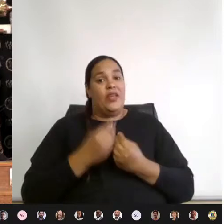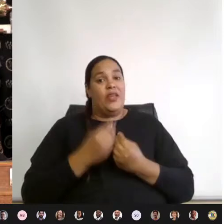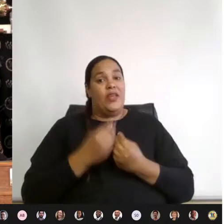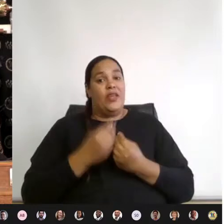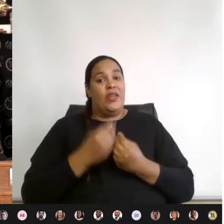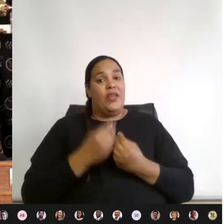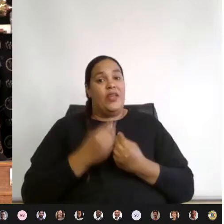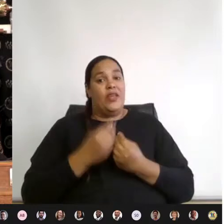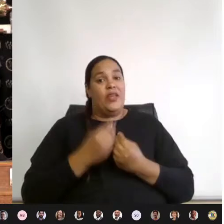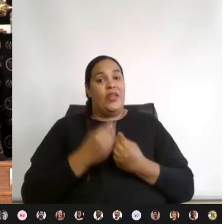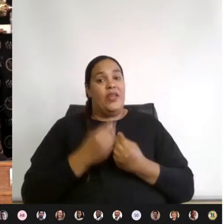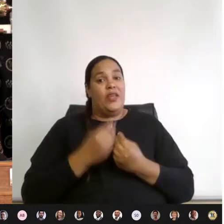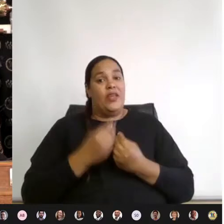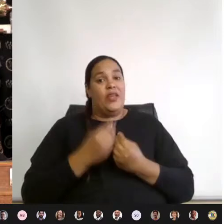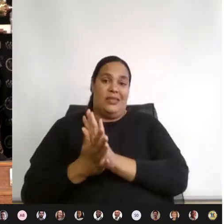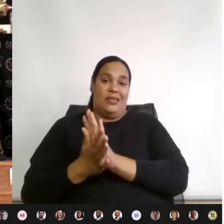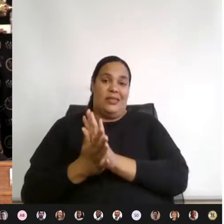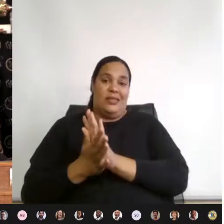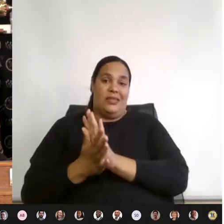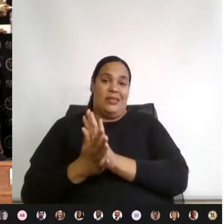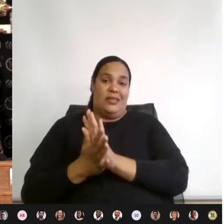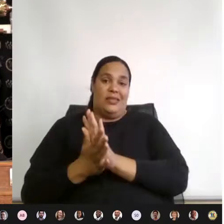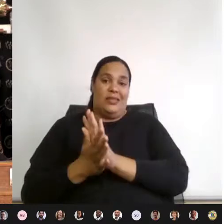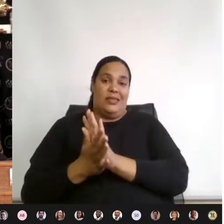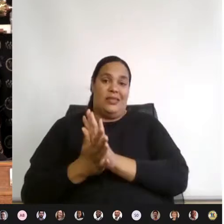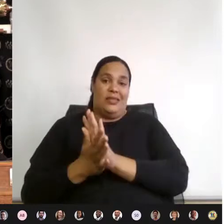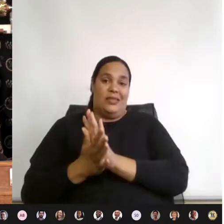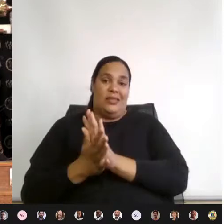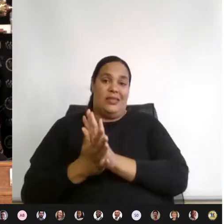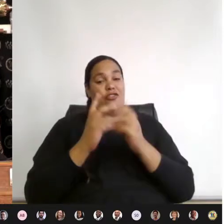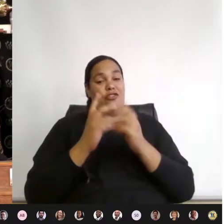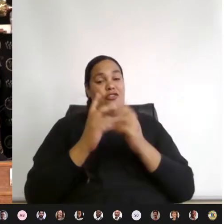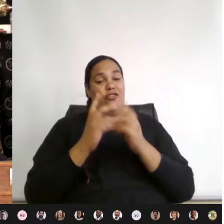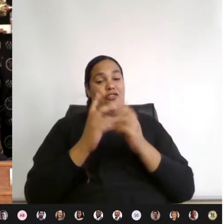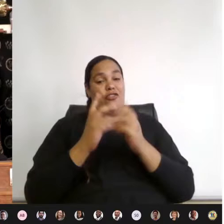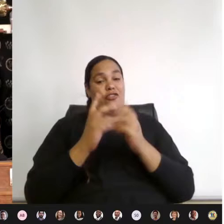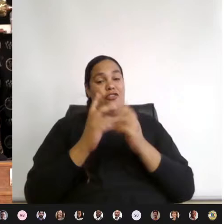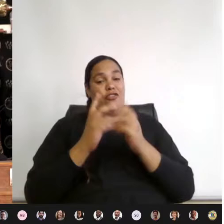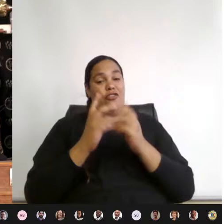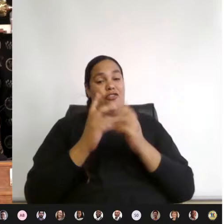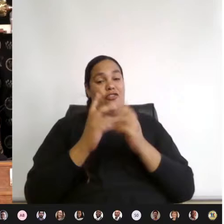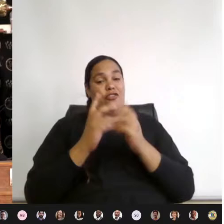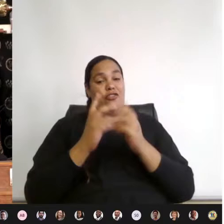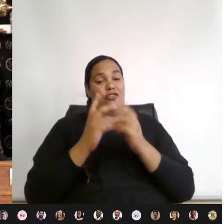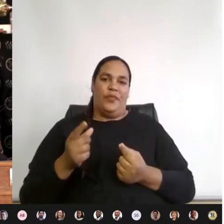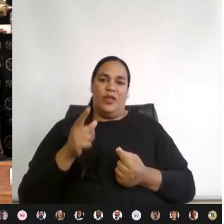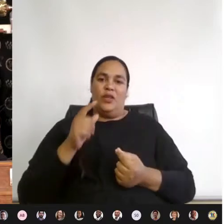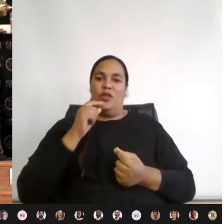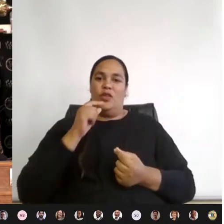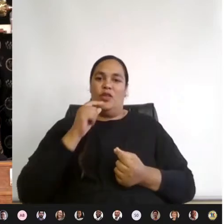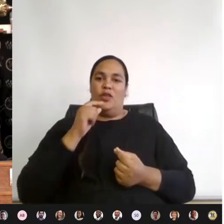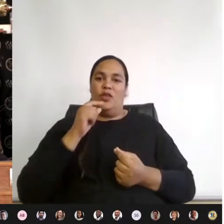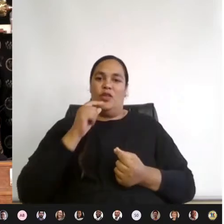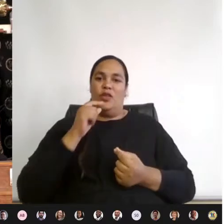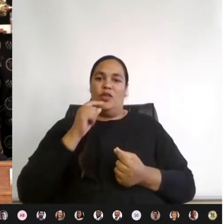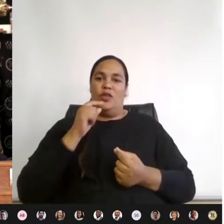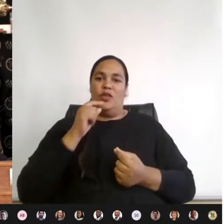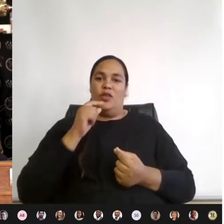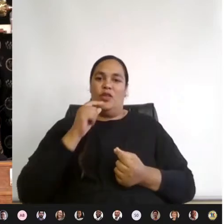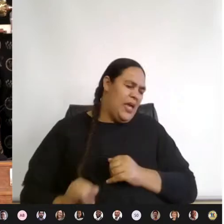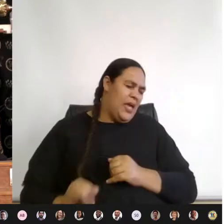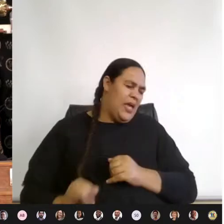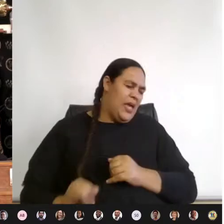is that SASSA and the National Department is not able to do it. I mean, it was an absolute scunder